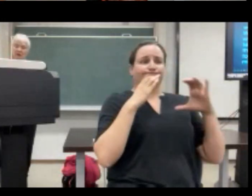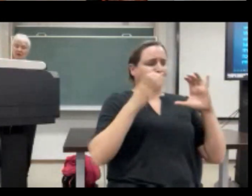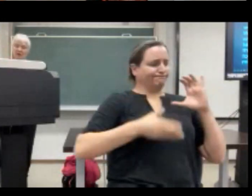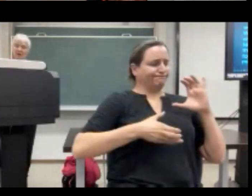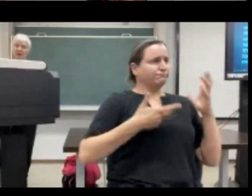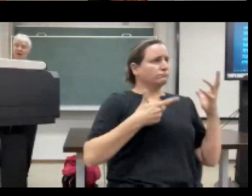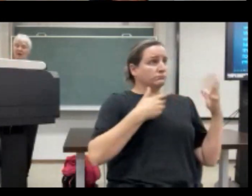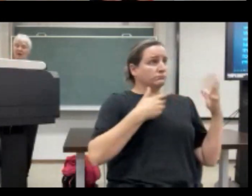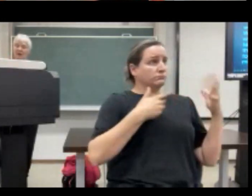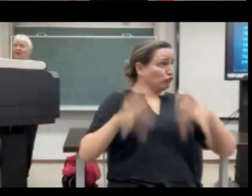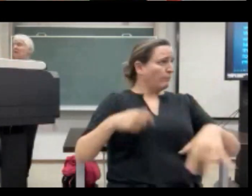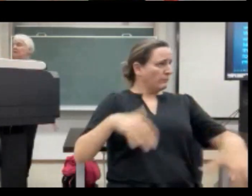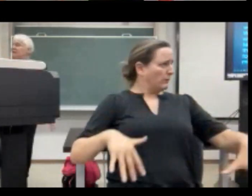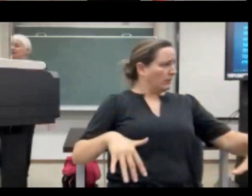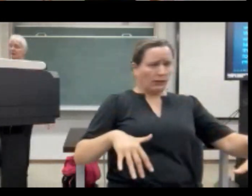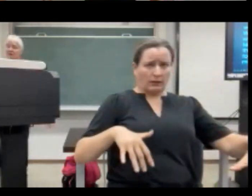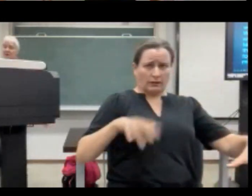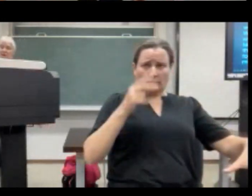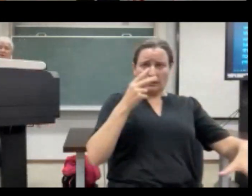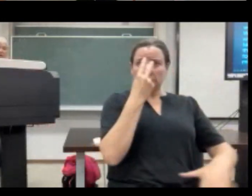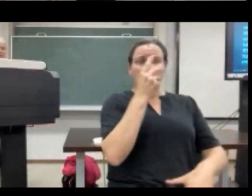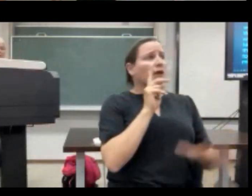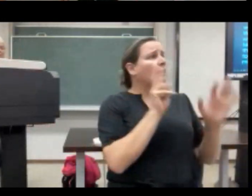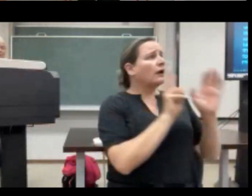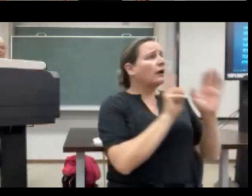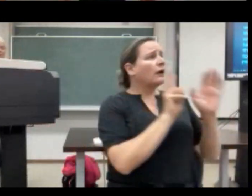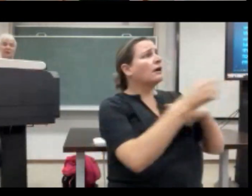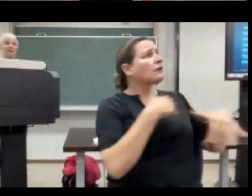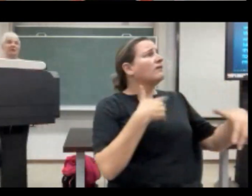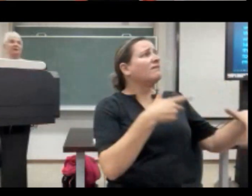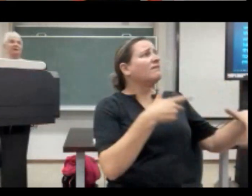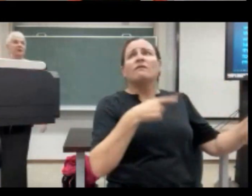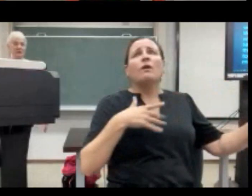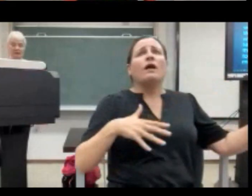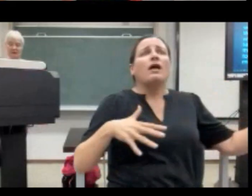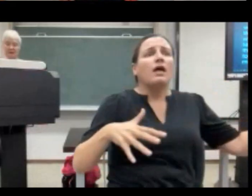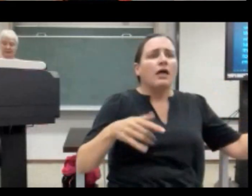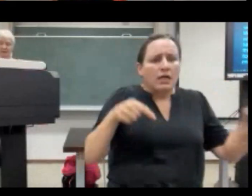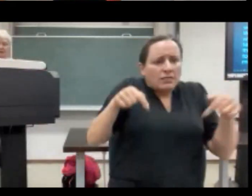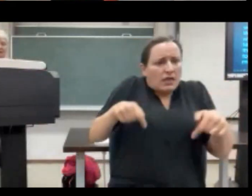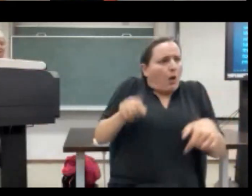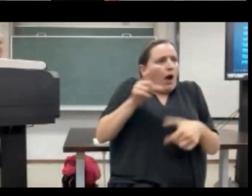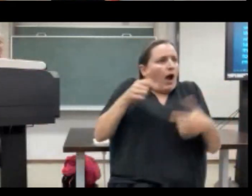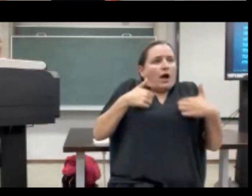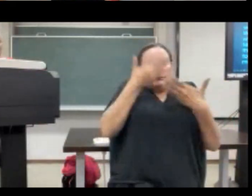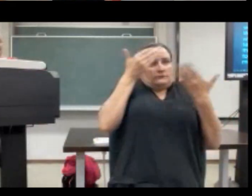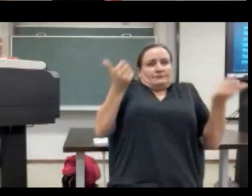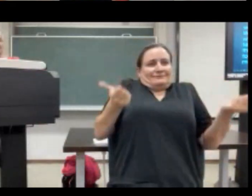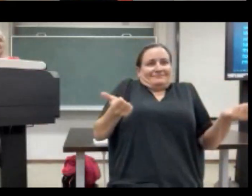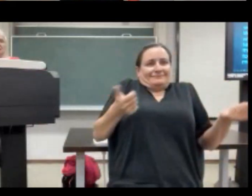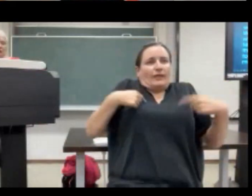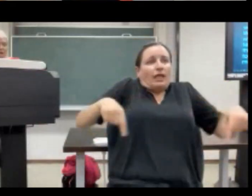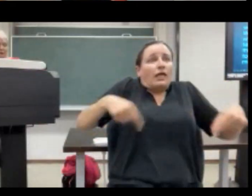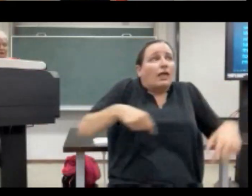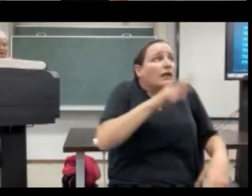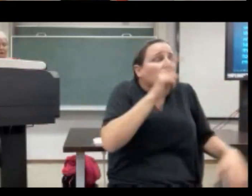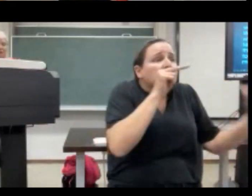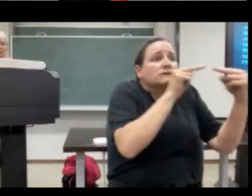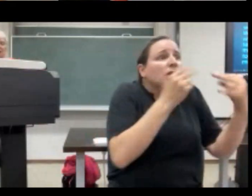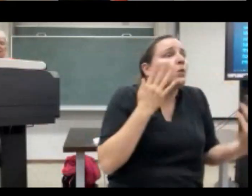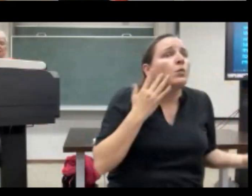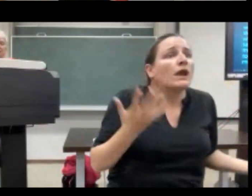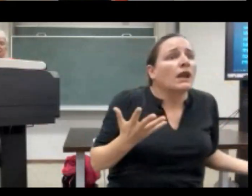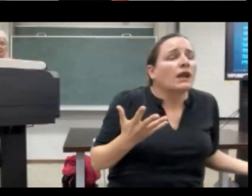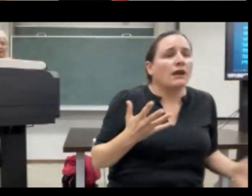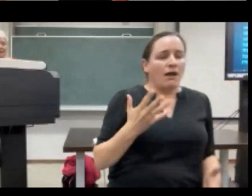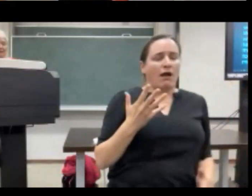I was. When I left, I was inconsolable. I was terrified I would never see them again. I next saw them for